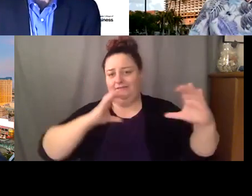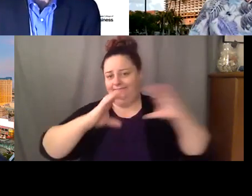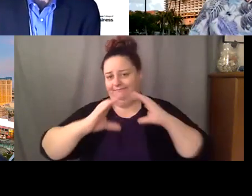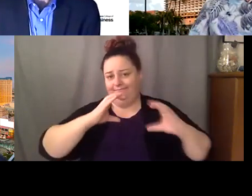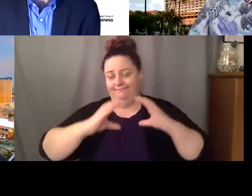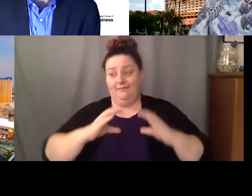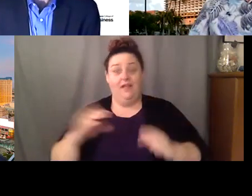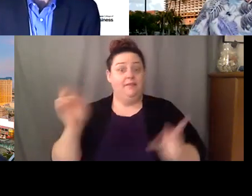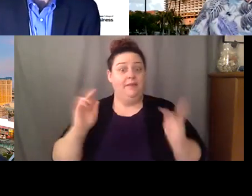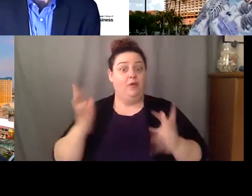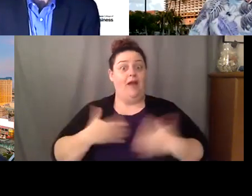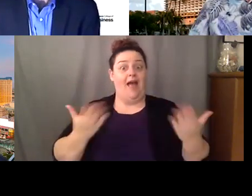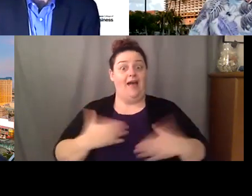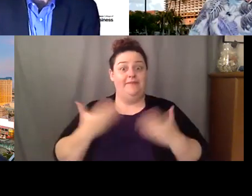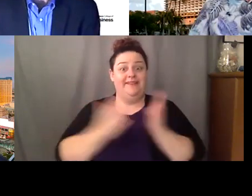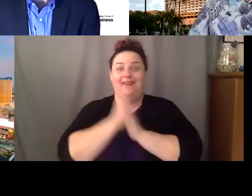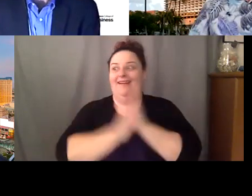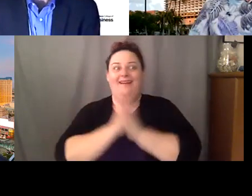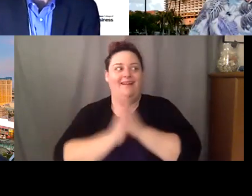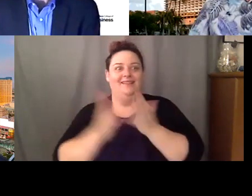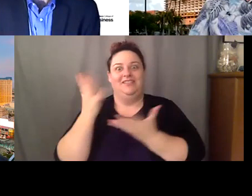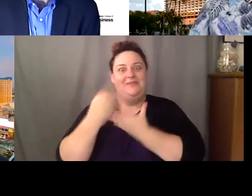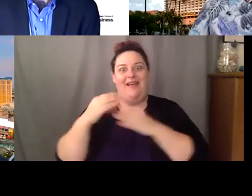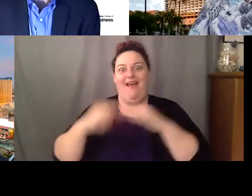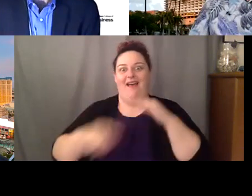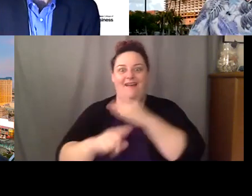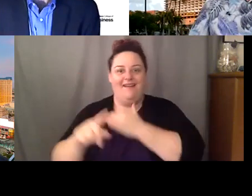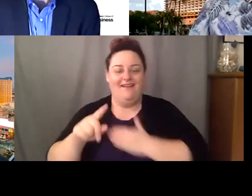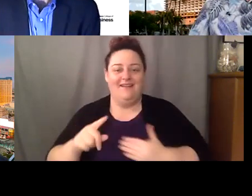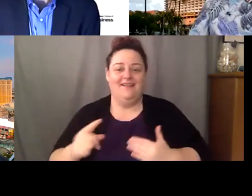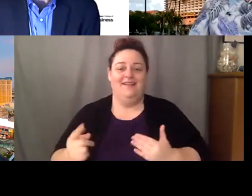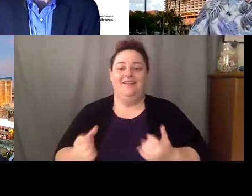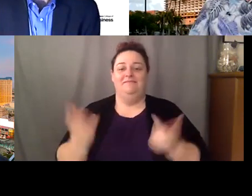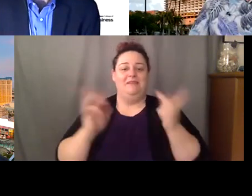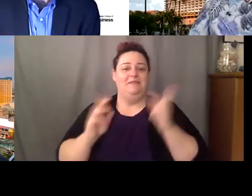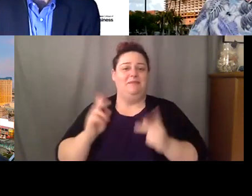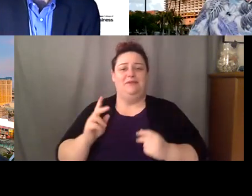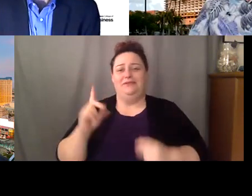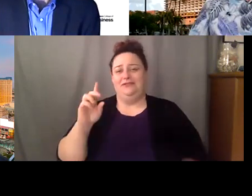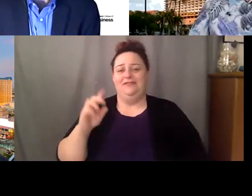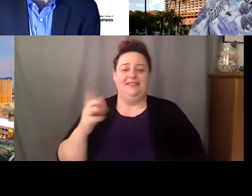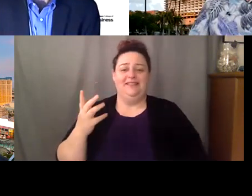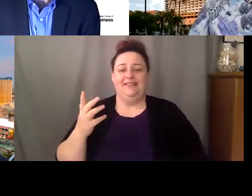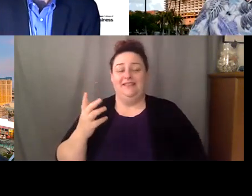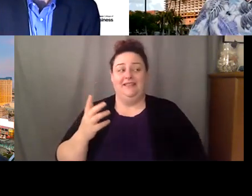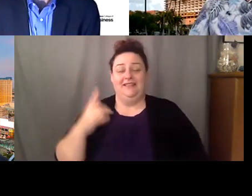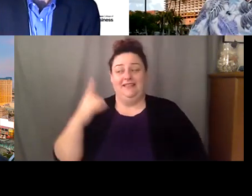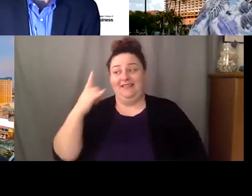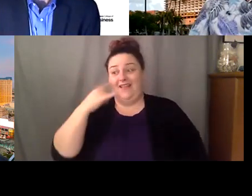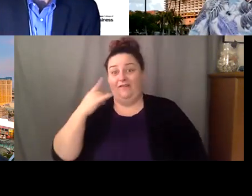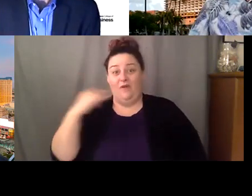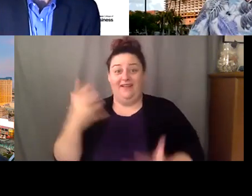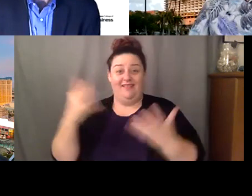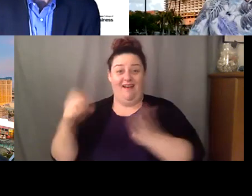happy to be out. You know, they're happy to be, you know, a lot of our business has been the drive-in market. We'll see what happens now that California's actually locked down,